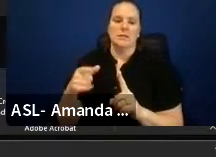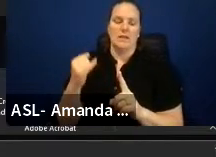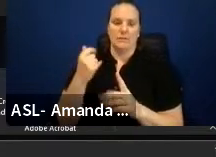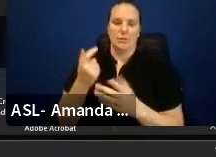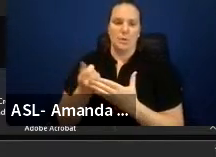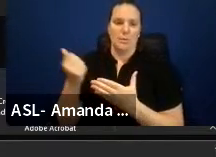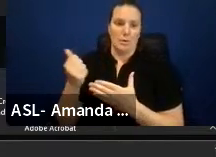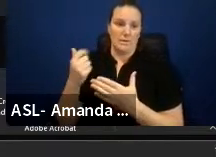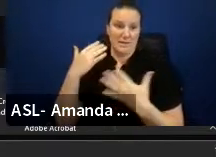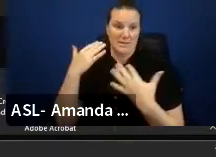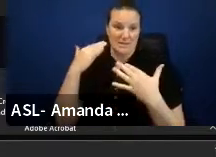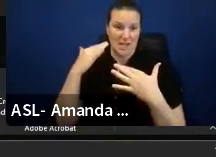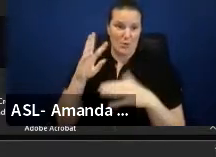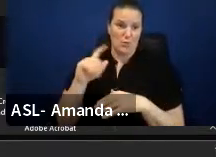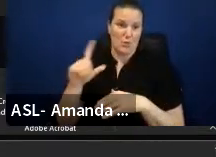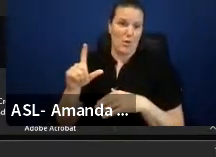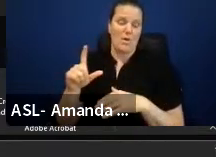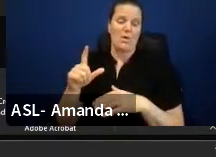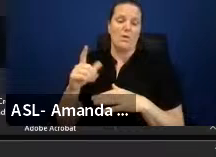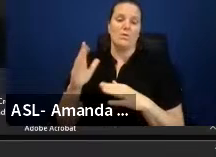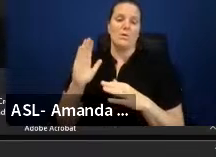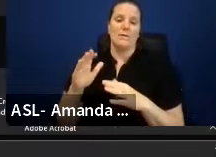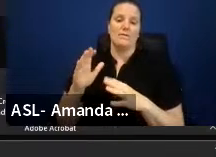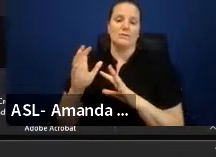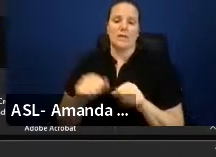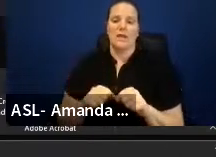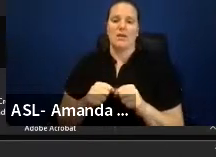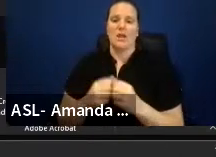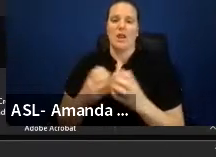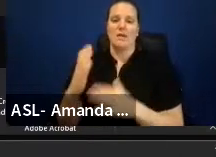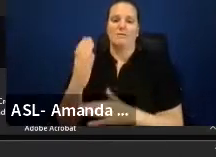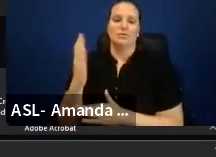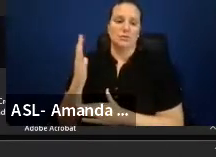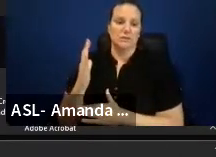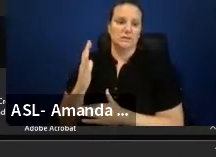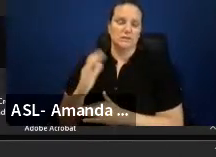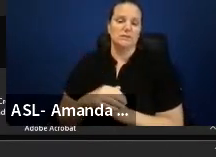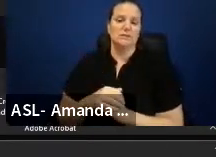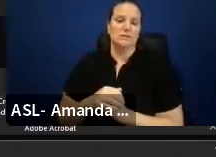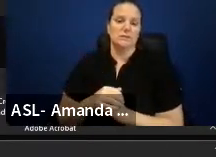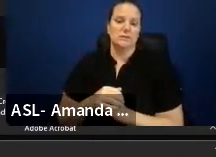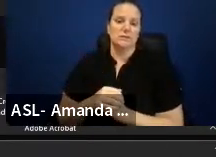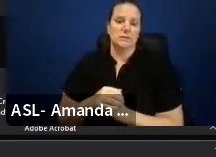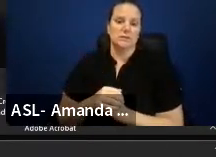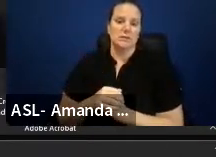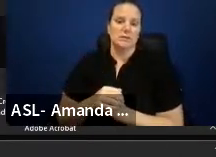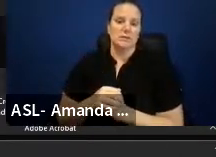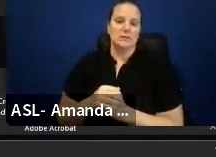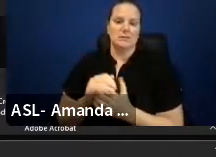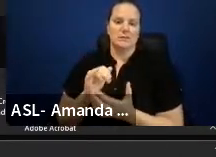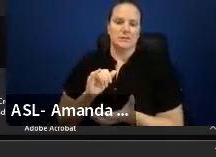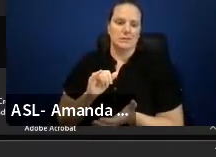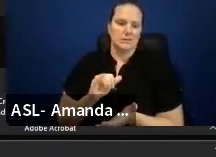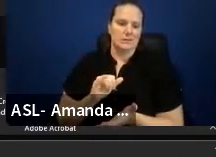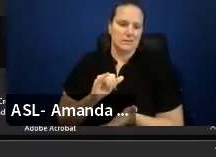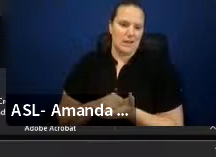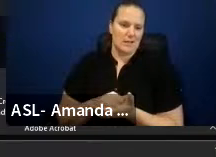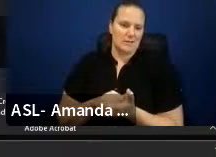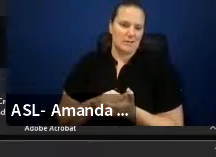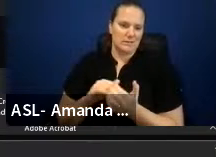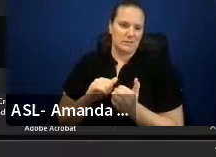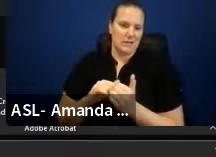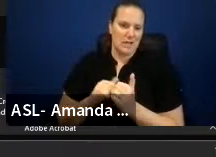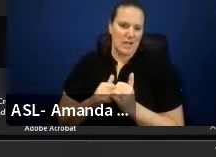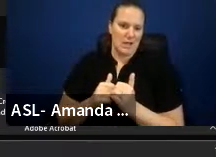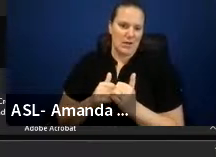the sound wall, we're going to have to take down a lot of trees. And which is sort of, that's just kind of how things are gonna have